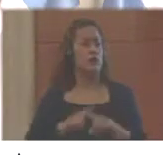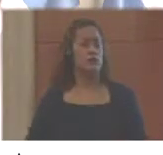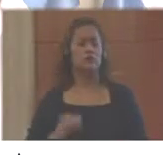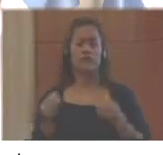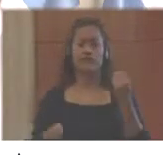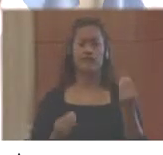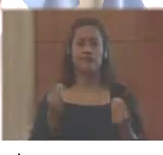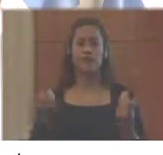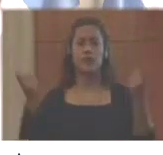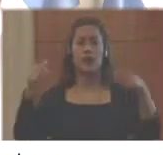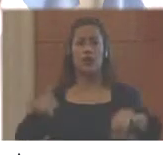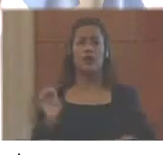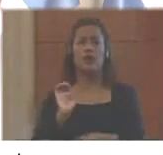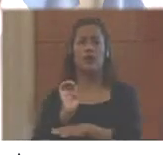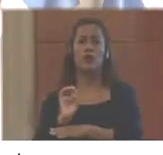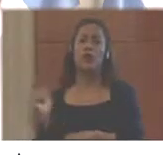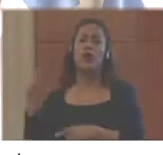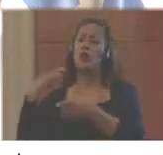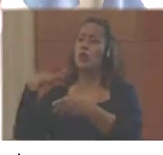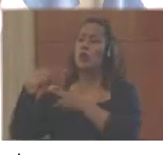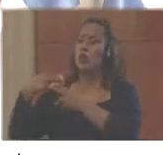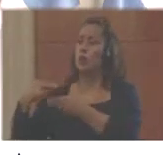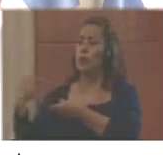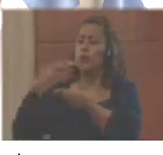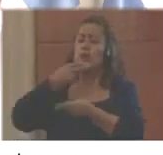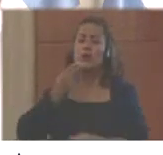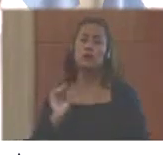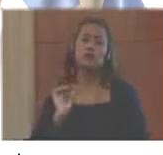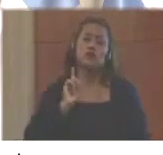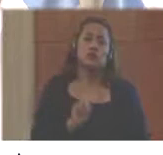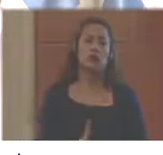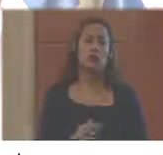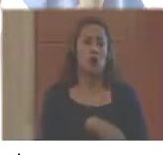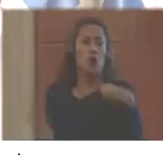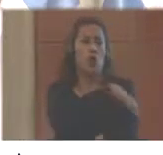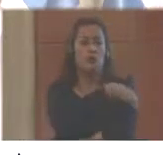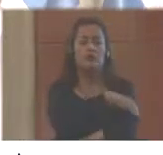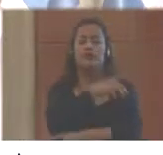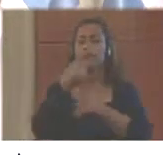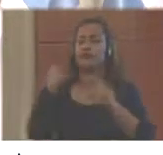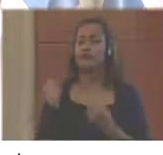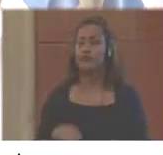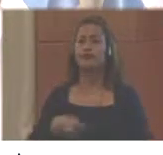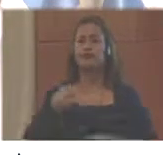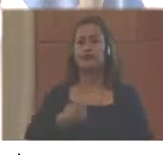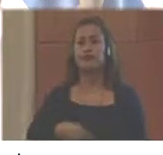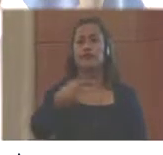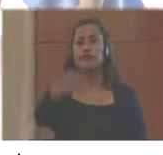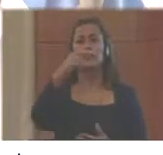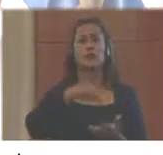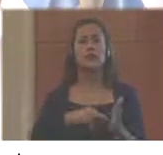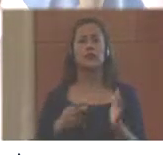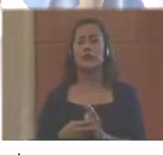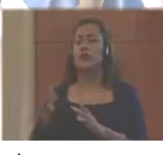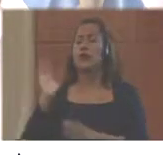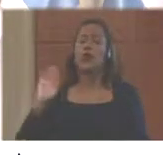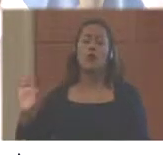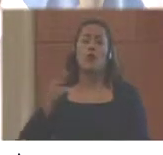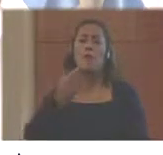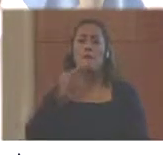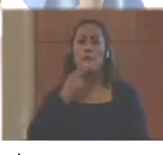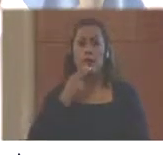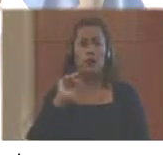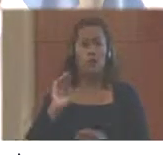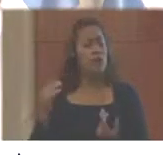Ecuador on behalf of the government of Honduras as a national commissioner, permanent commissioner of contingencies in my